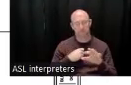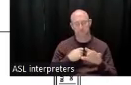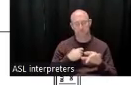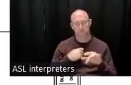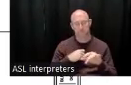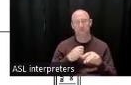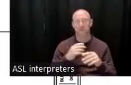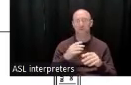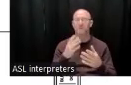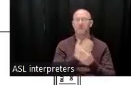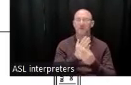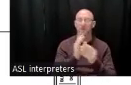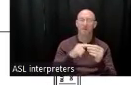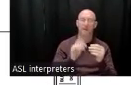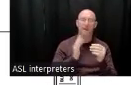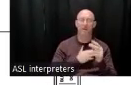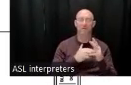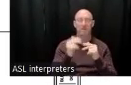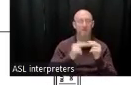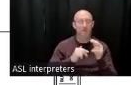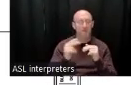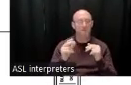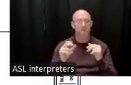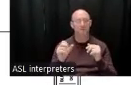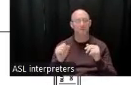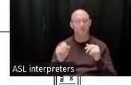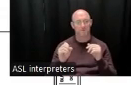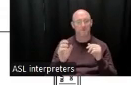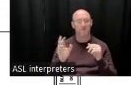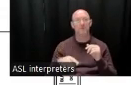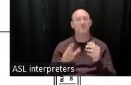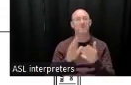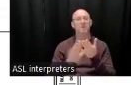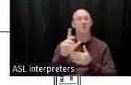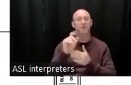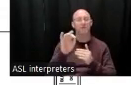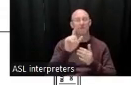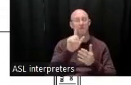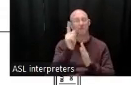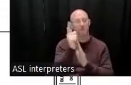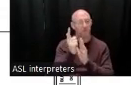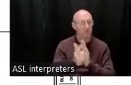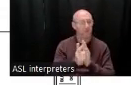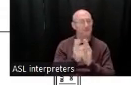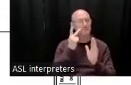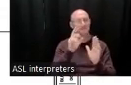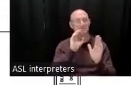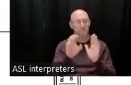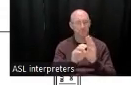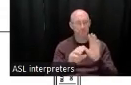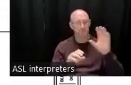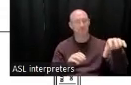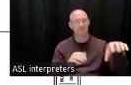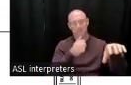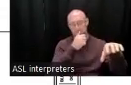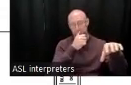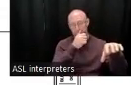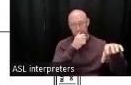files about our specific facilities. So this is the College of Law. There's a image. This is a relatively